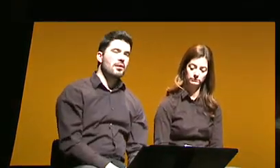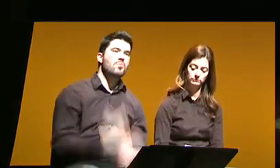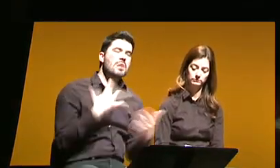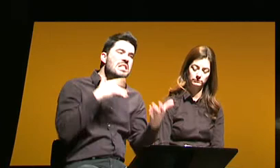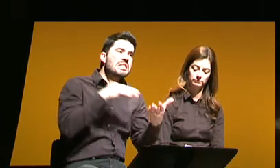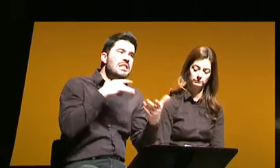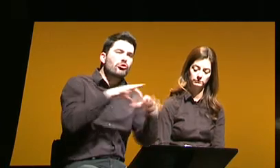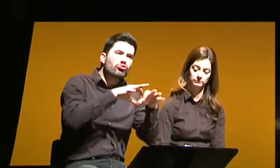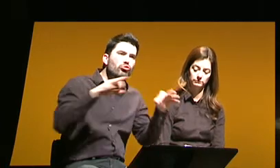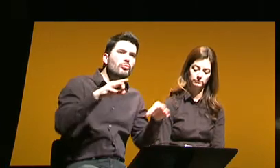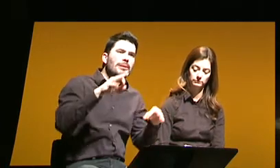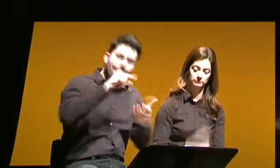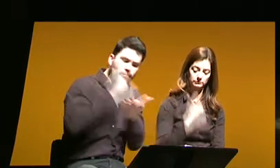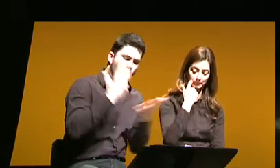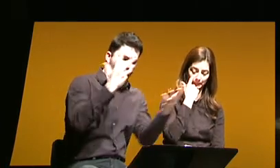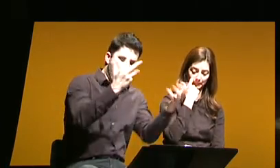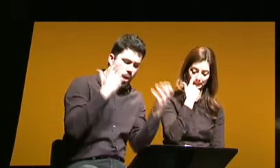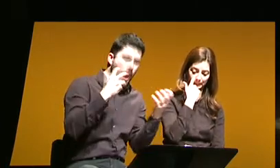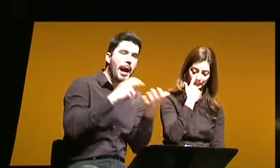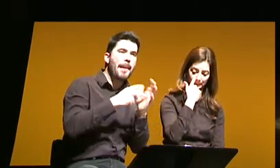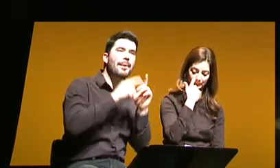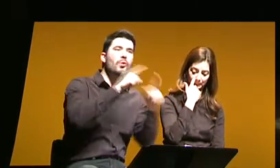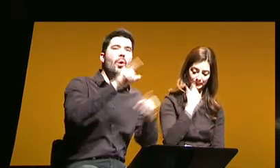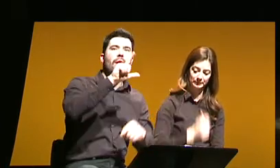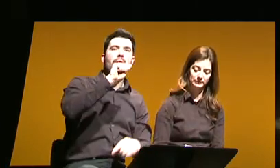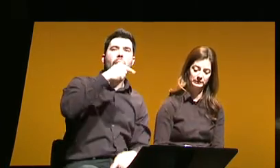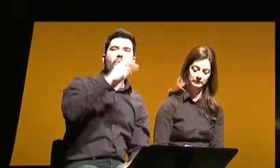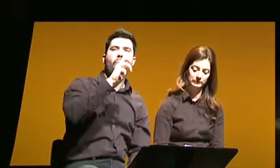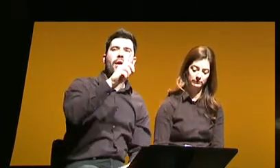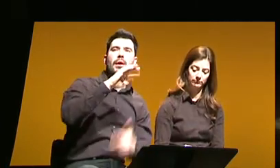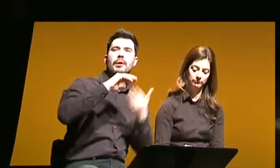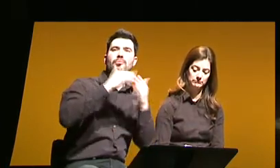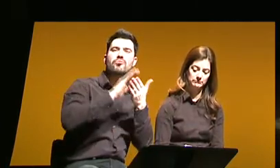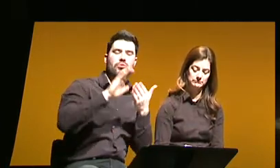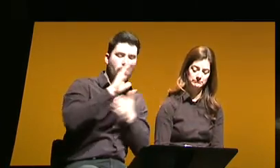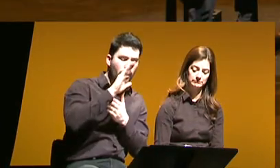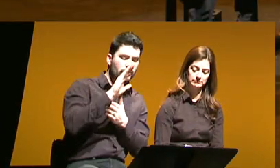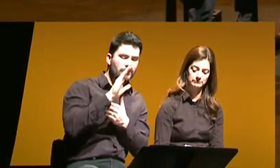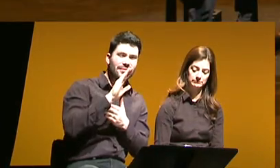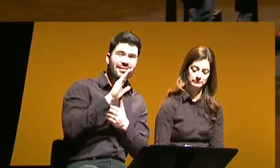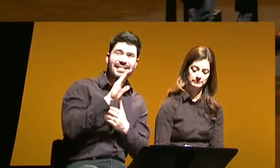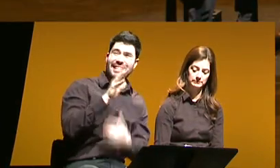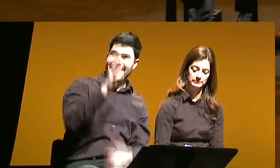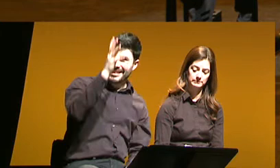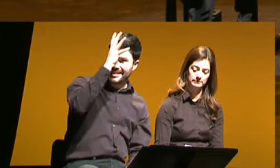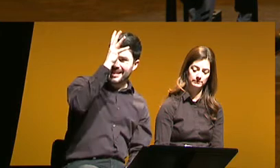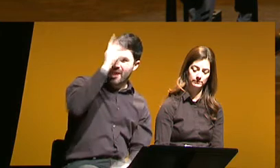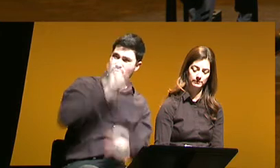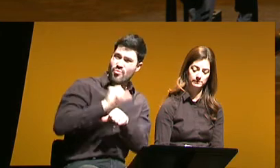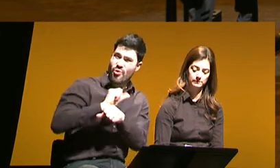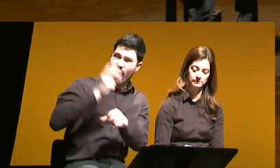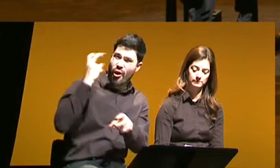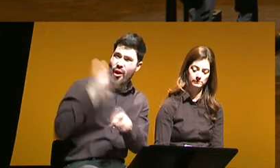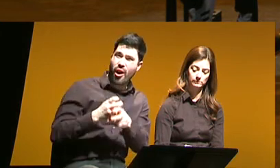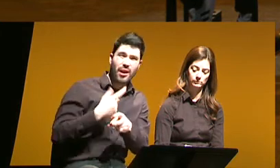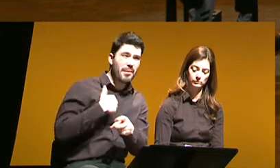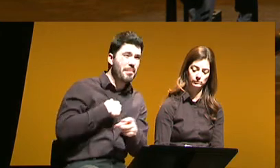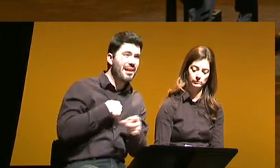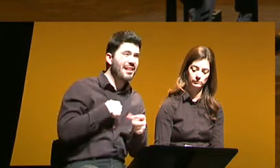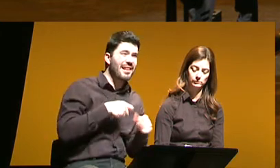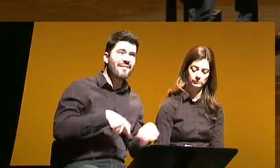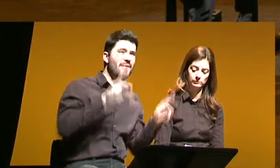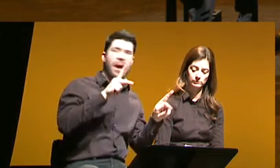I want to finish my degree, so I register at LaGuardia Community College. It's not fair to my father if I don't. If I succeed, it'll make